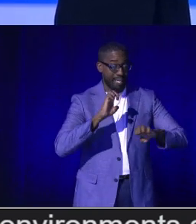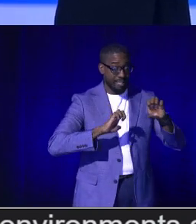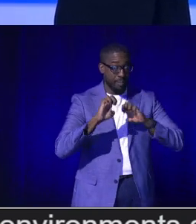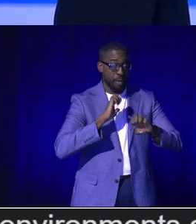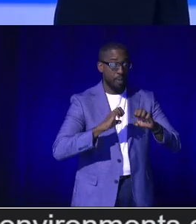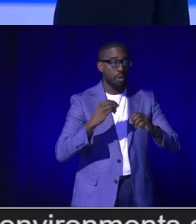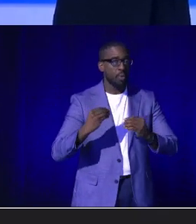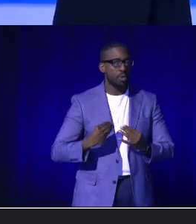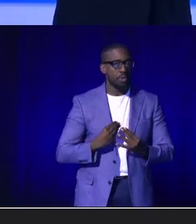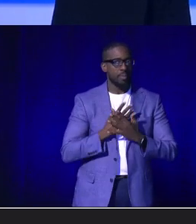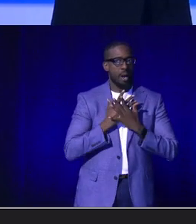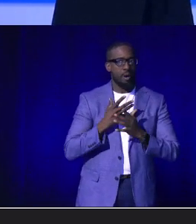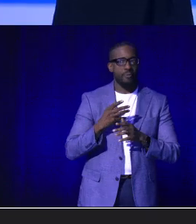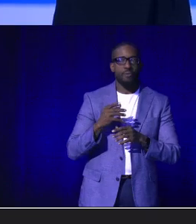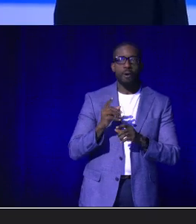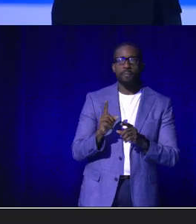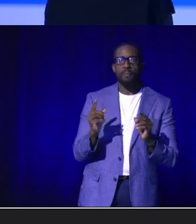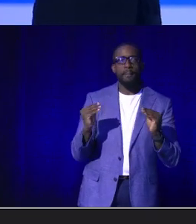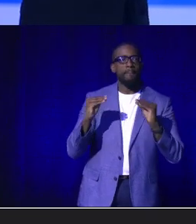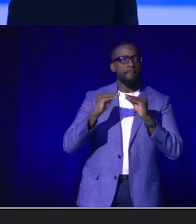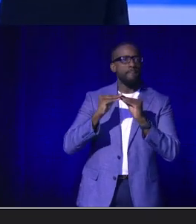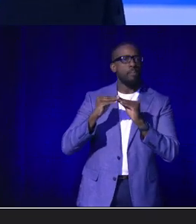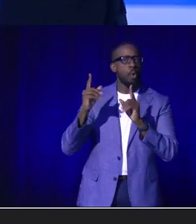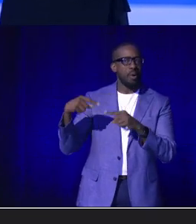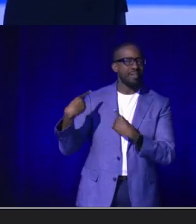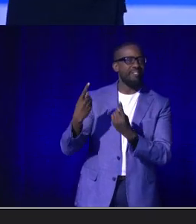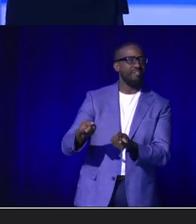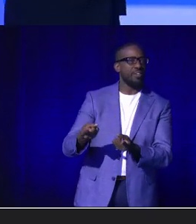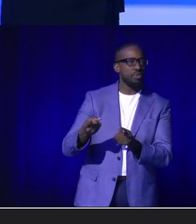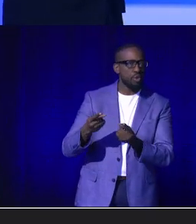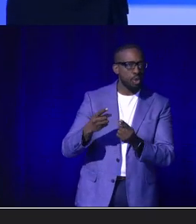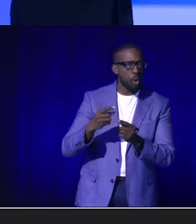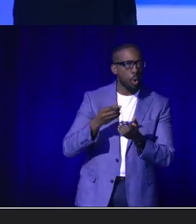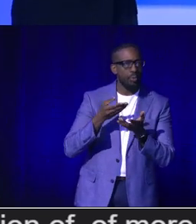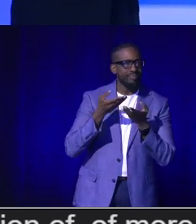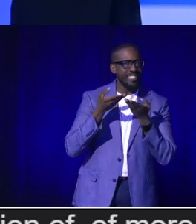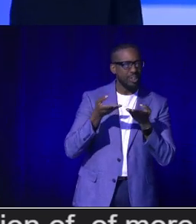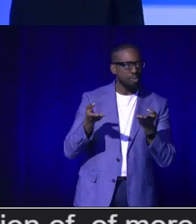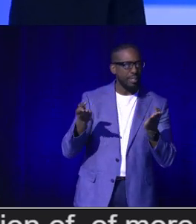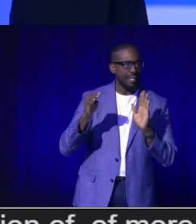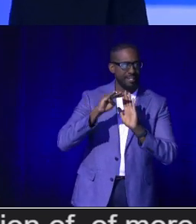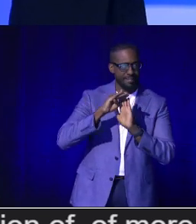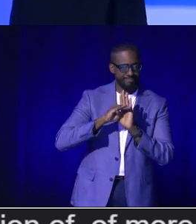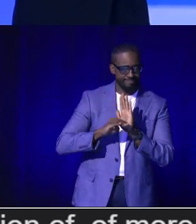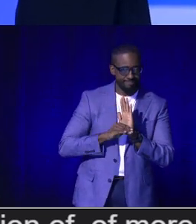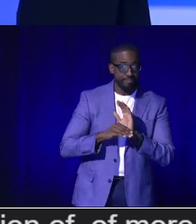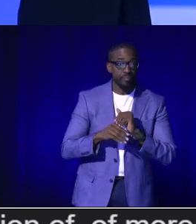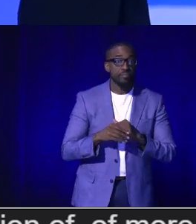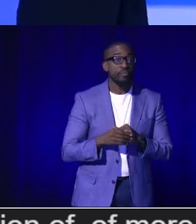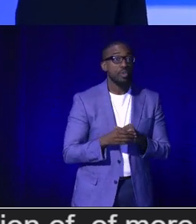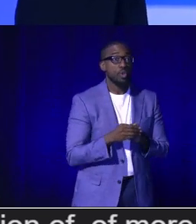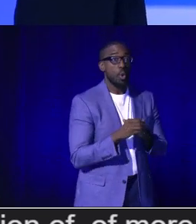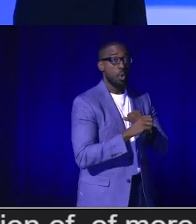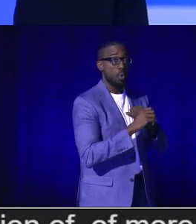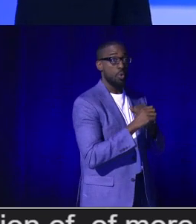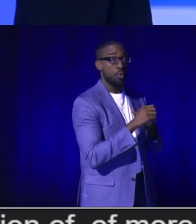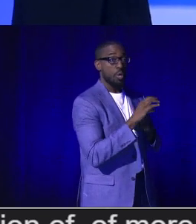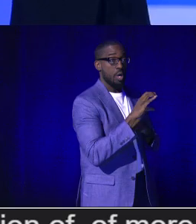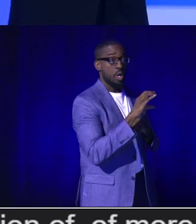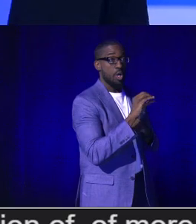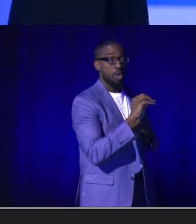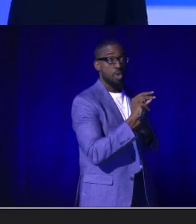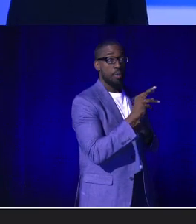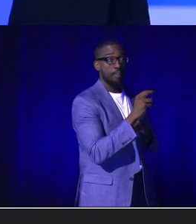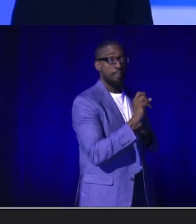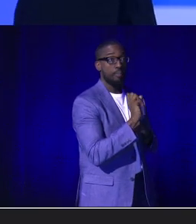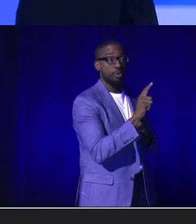more conventional gradients in metallurgy. So I showed you this example where we transferred the commercial cell from a warm temperature to